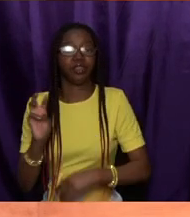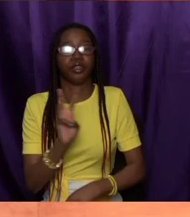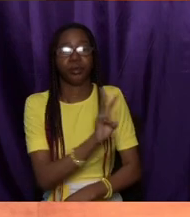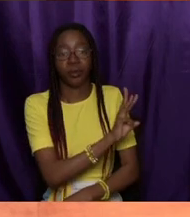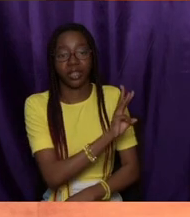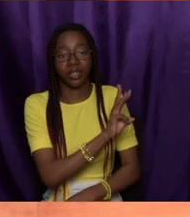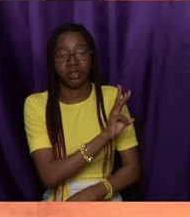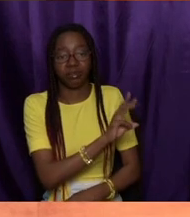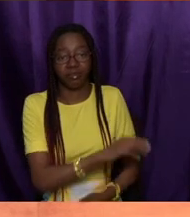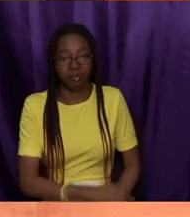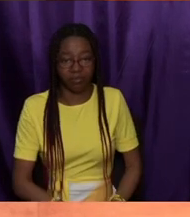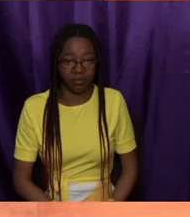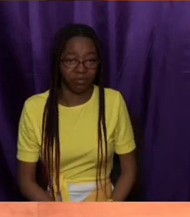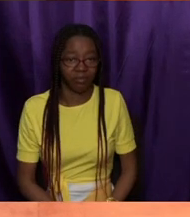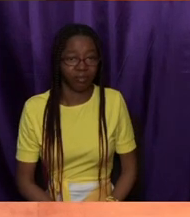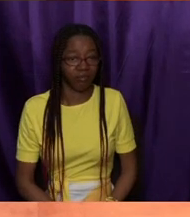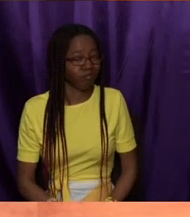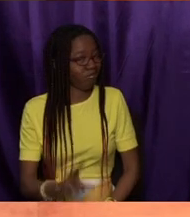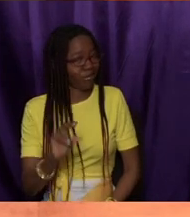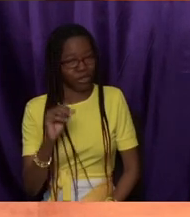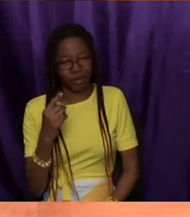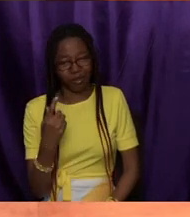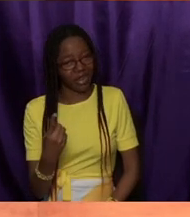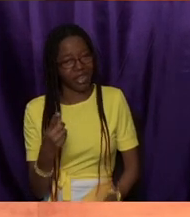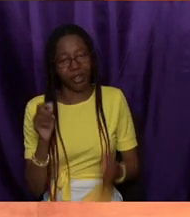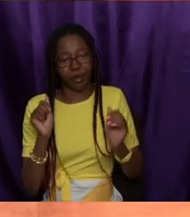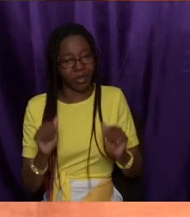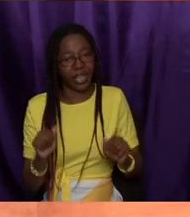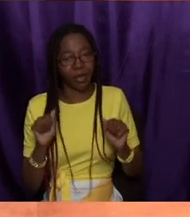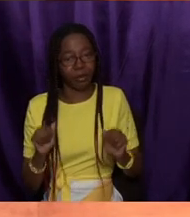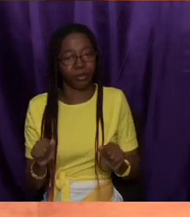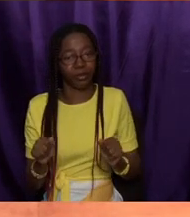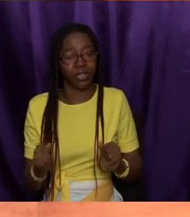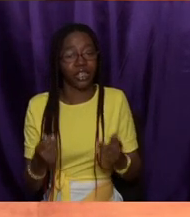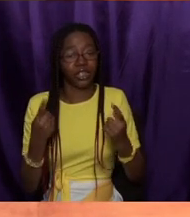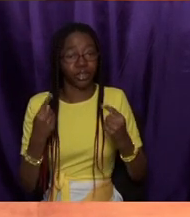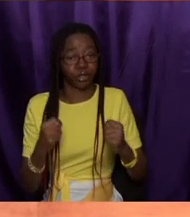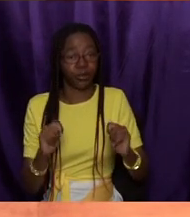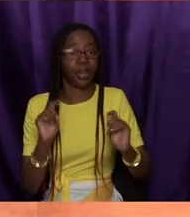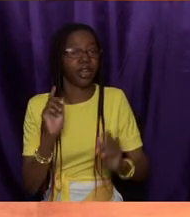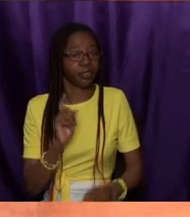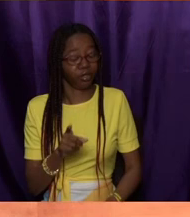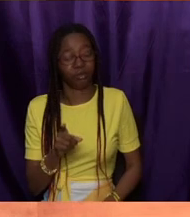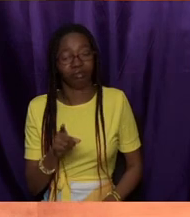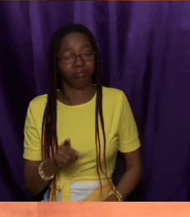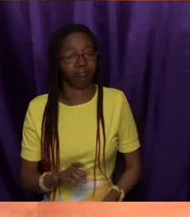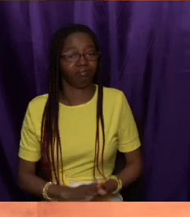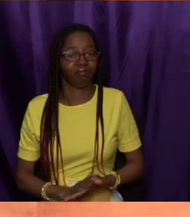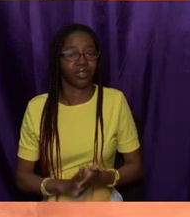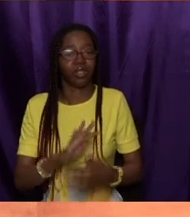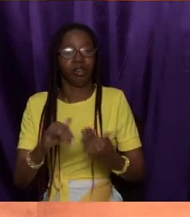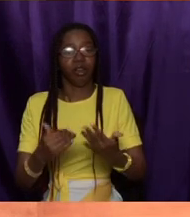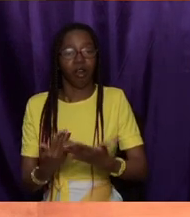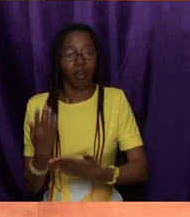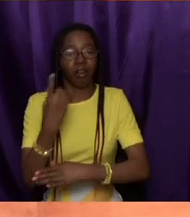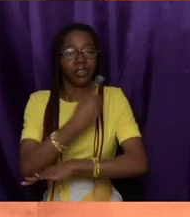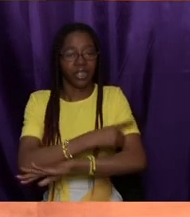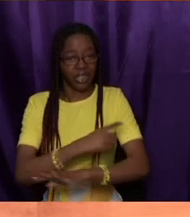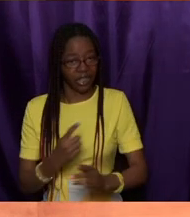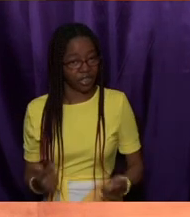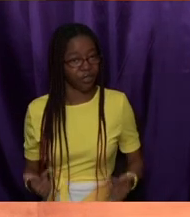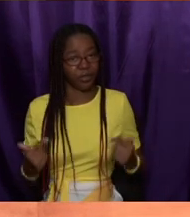west. Ain't nobody gonna be able to stand against you all the days of your